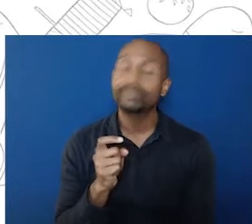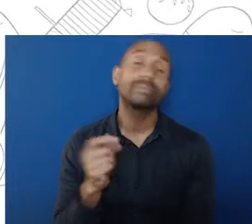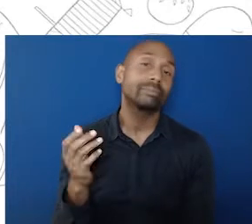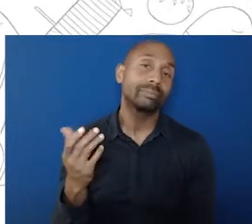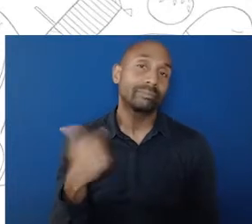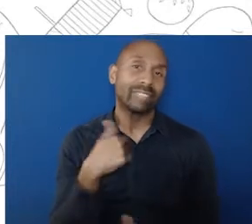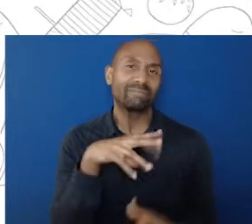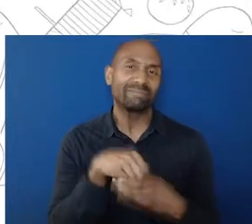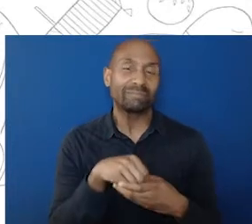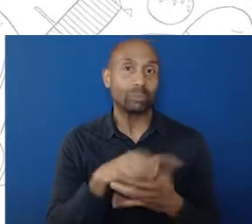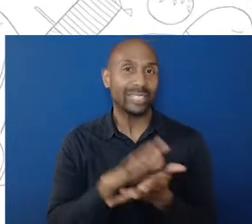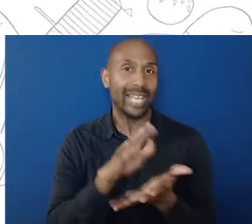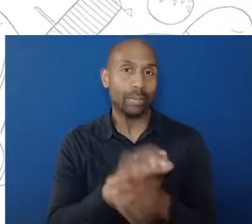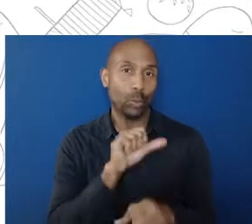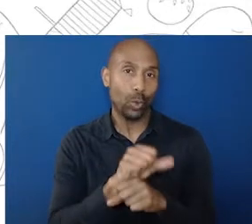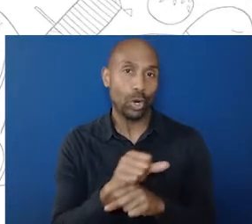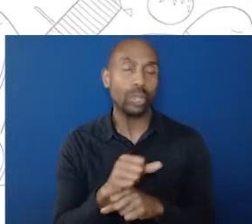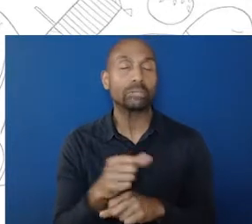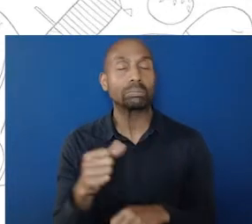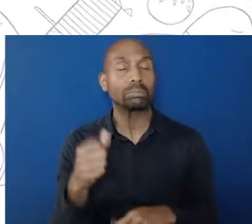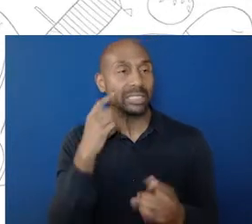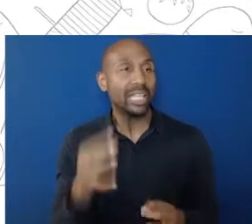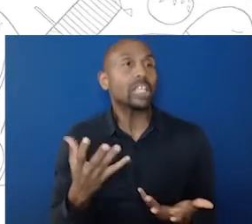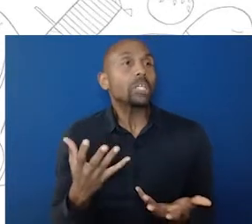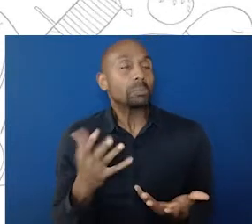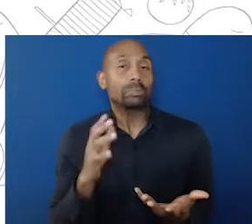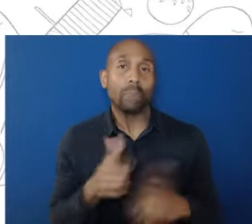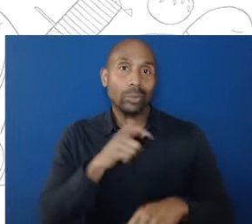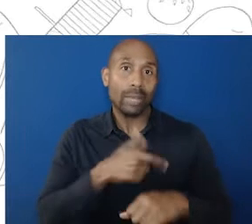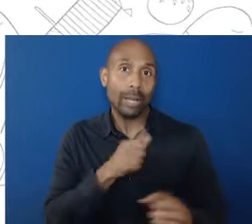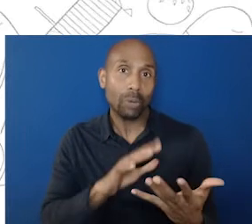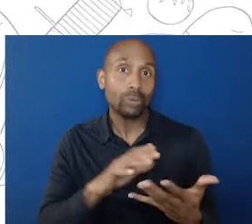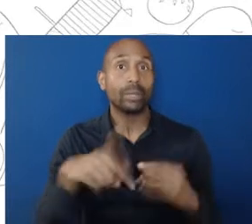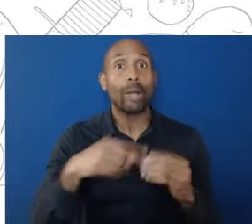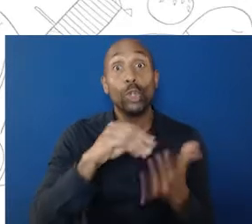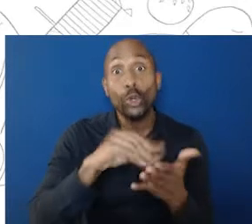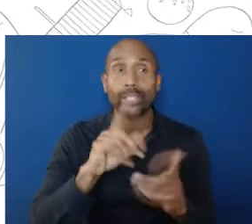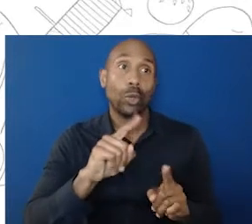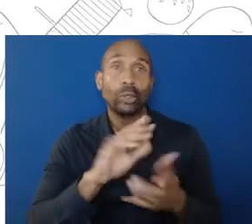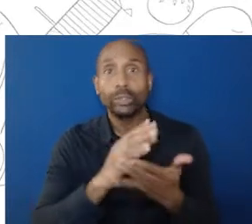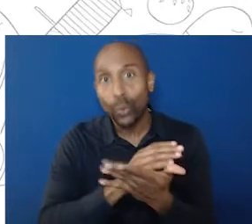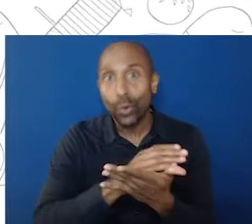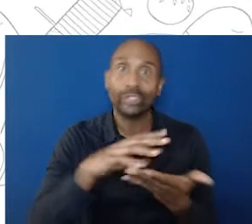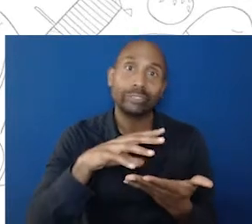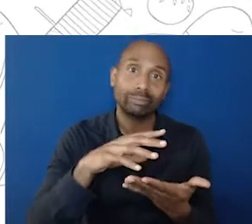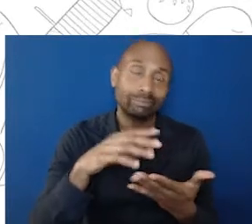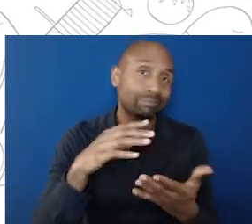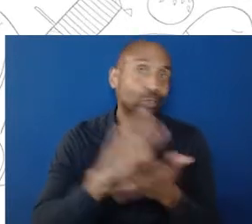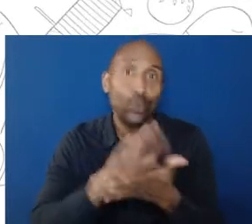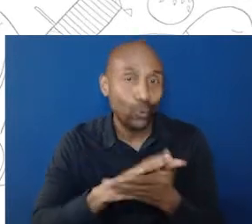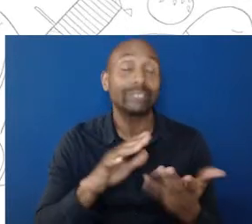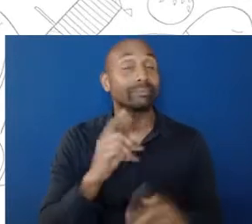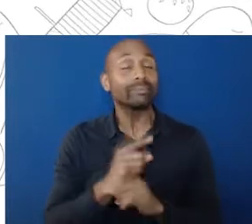because I am a former academic, you know, I decided, oh, let me go and learn how to do this thing. And I